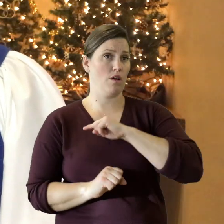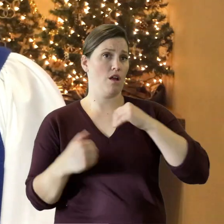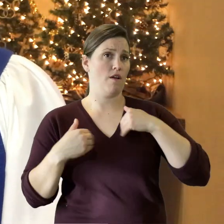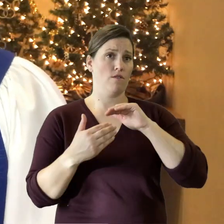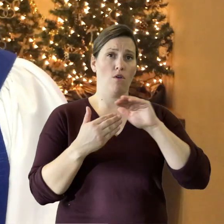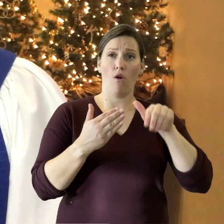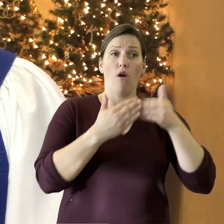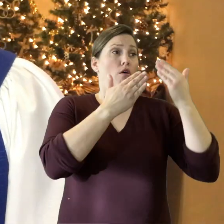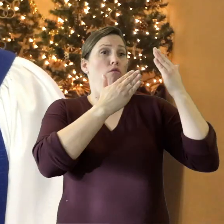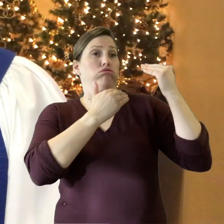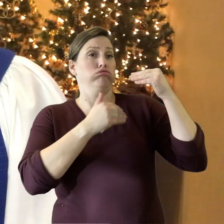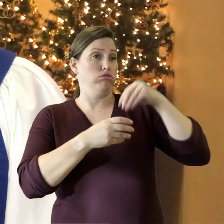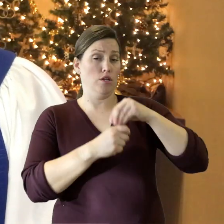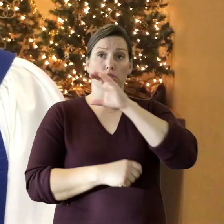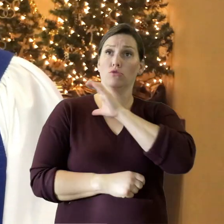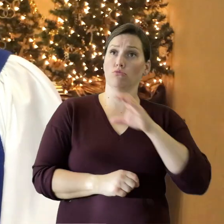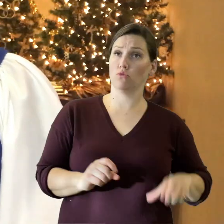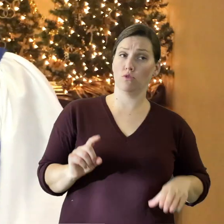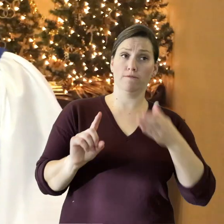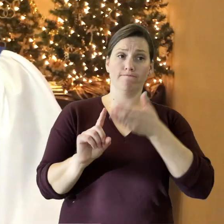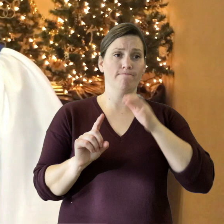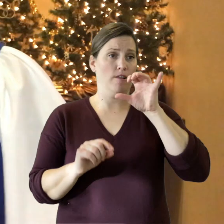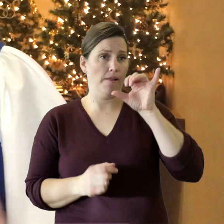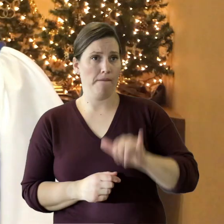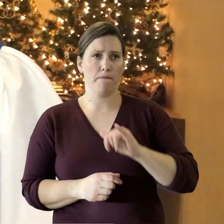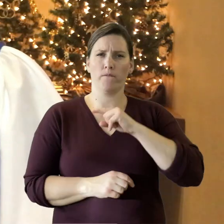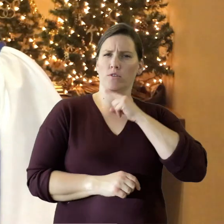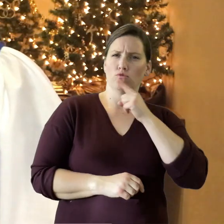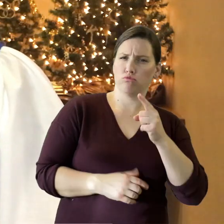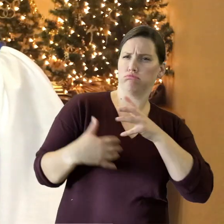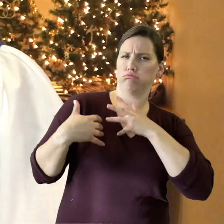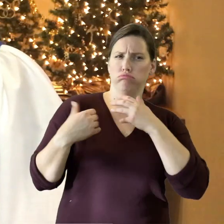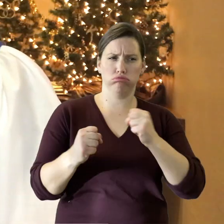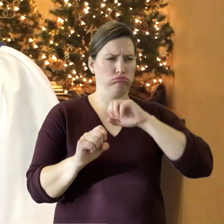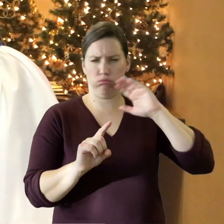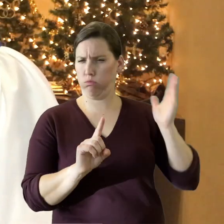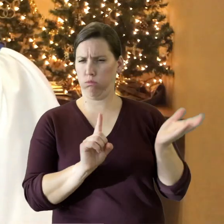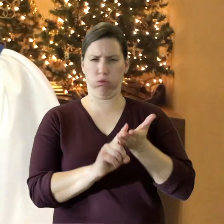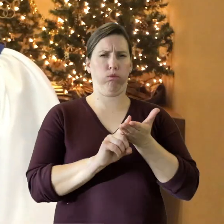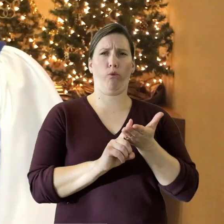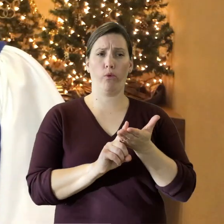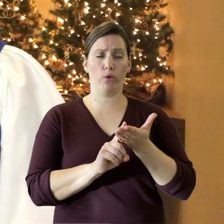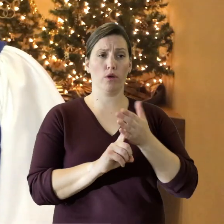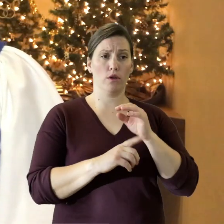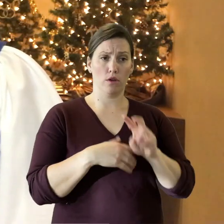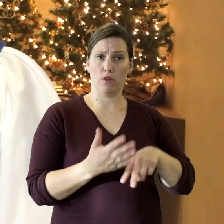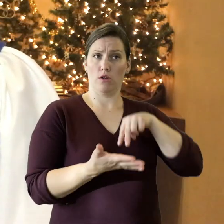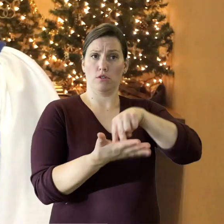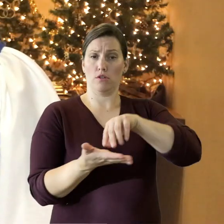We have our hope in Christ, that sure and firm conviction of